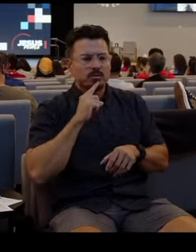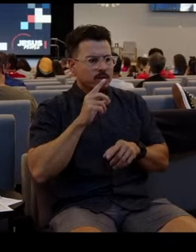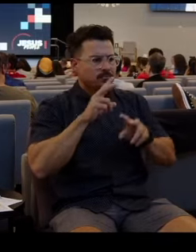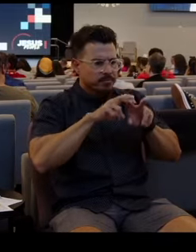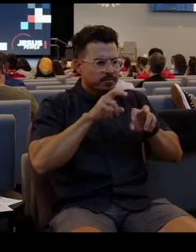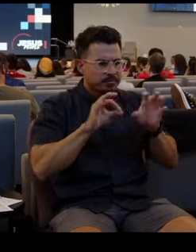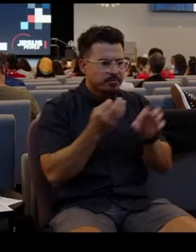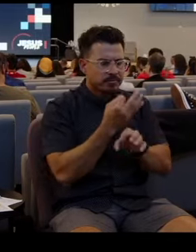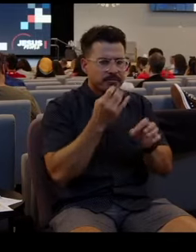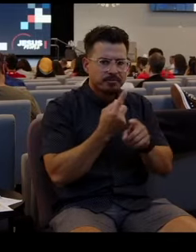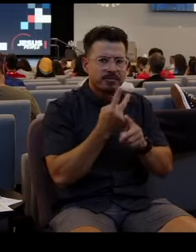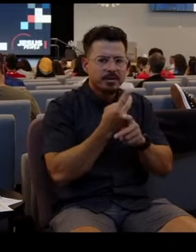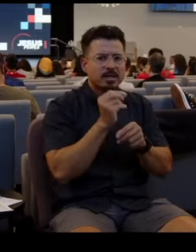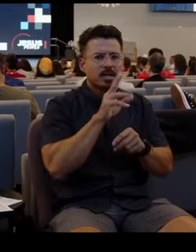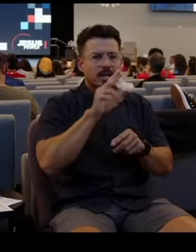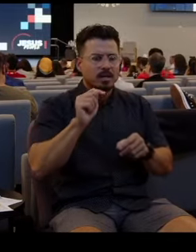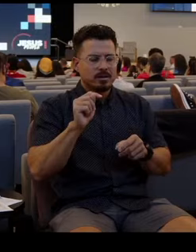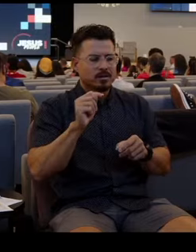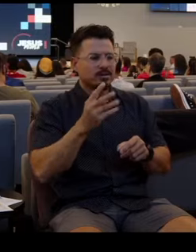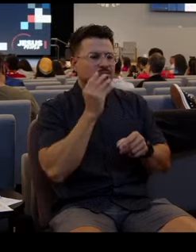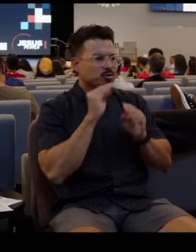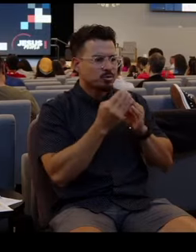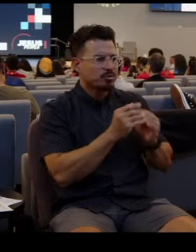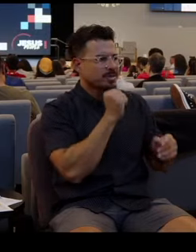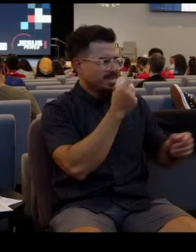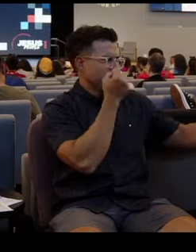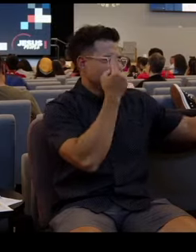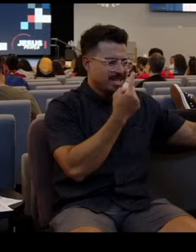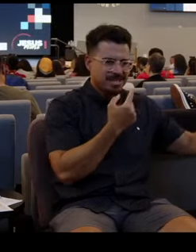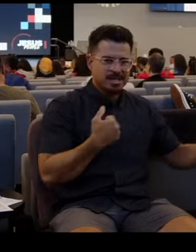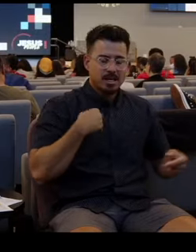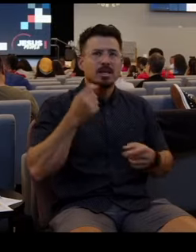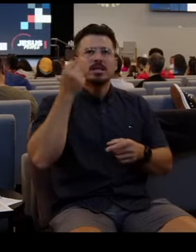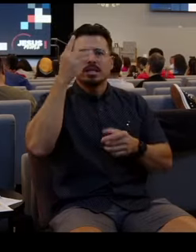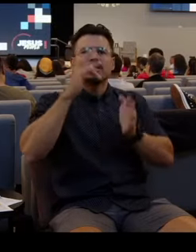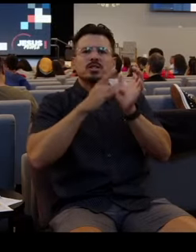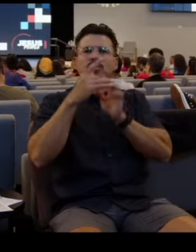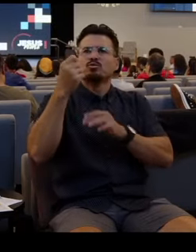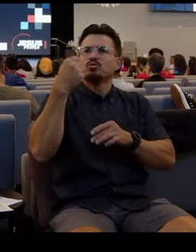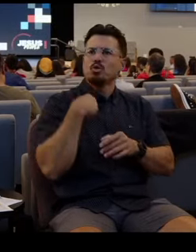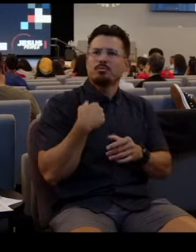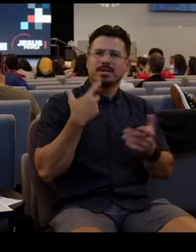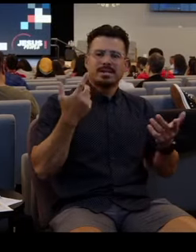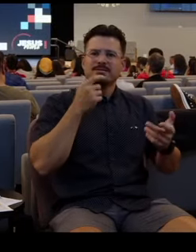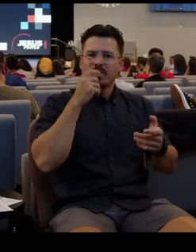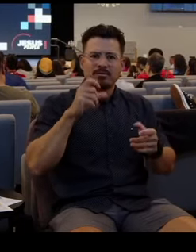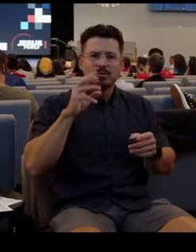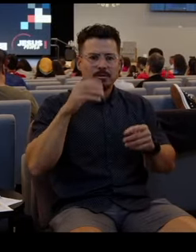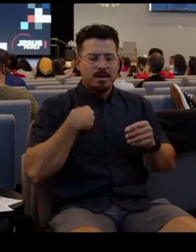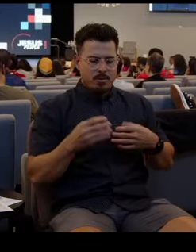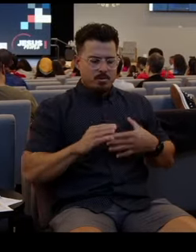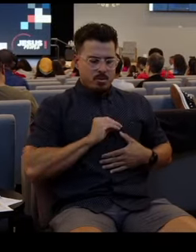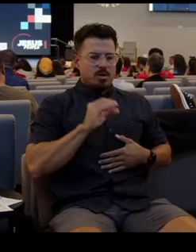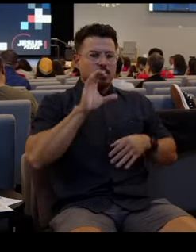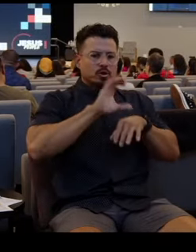that the Jerusalem church hadn't yet gotten around to. You follow what I'm saying? They themselves had their own identity.